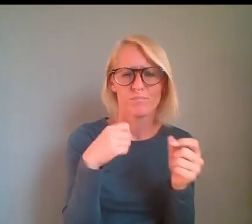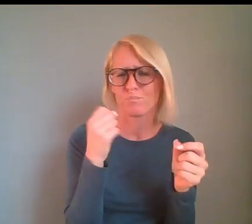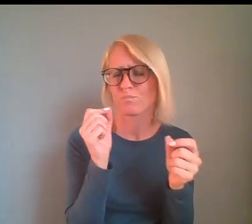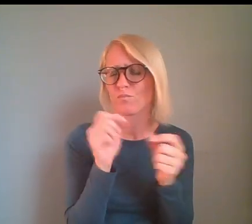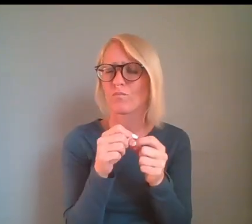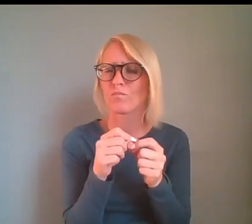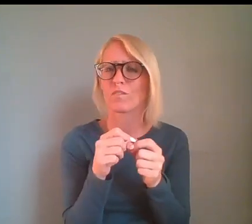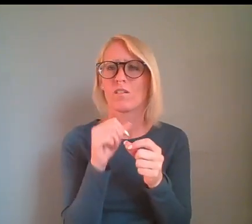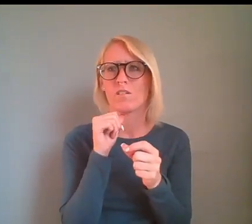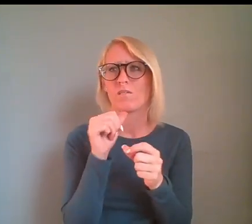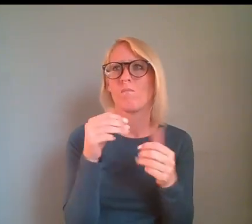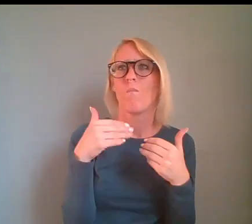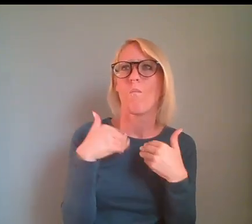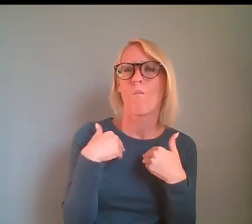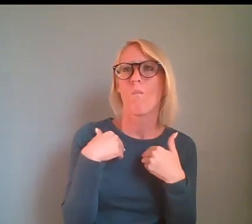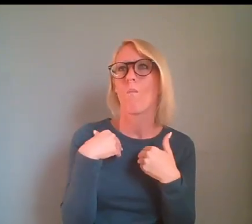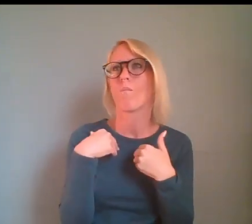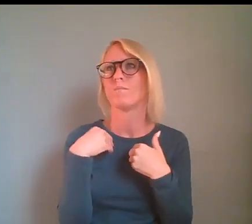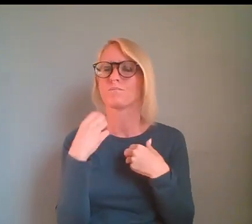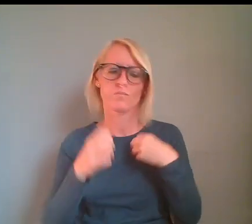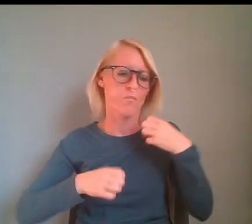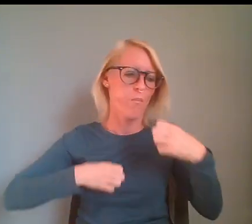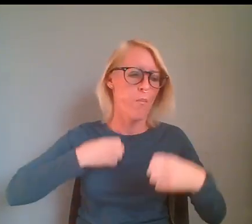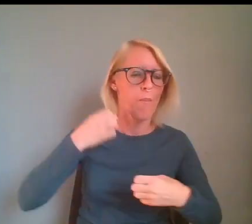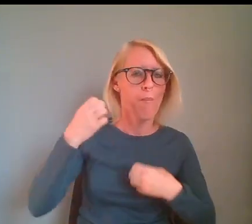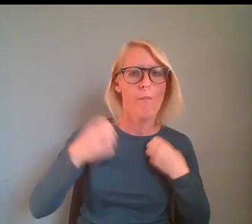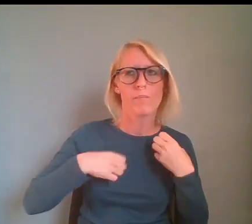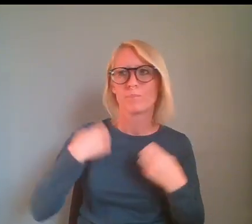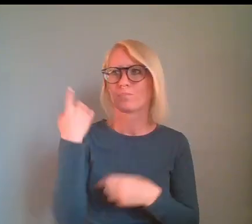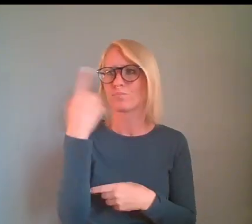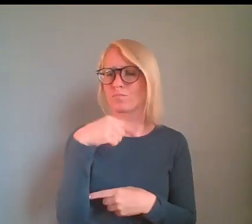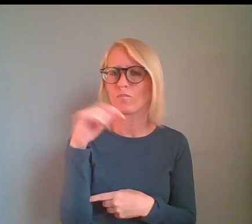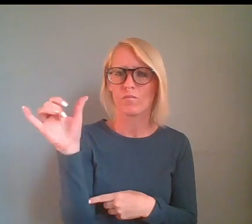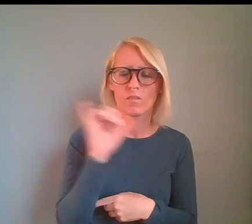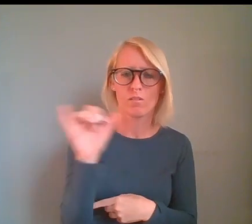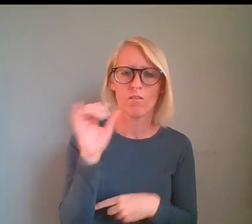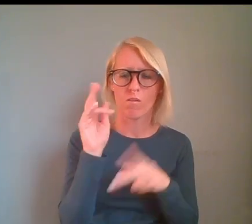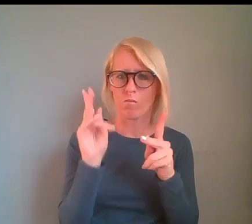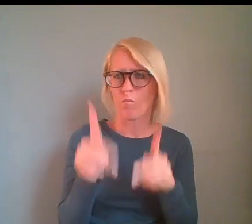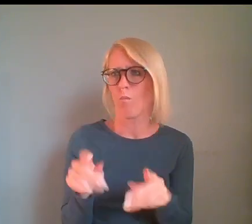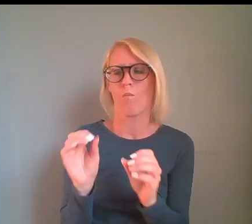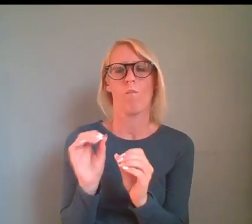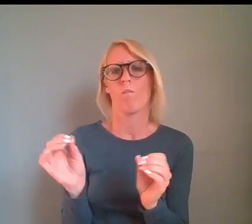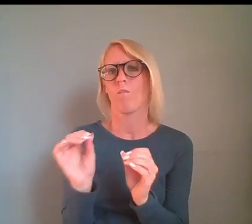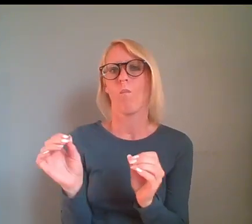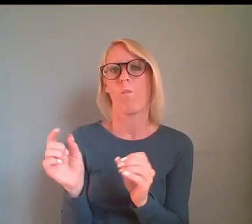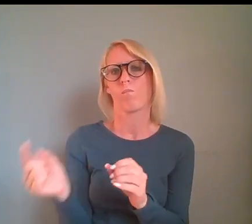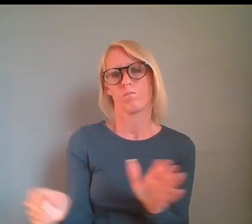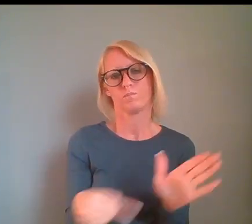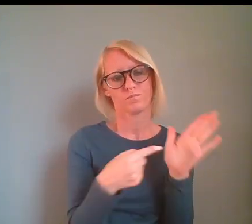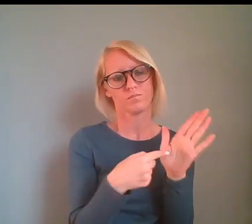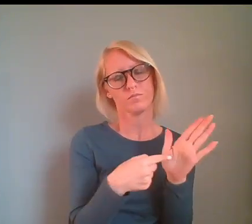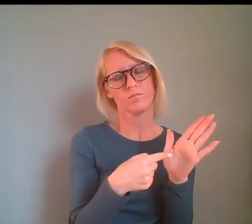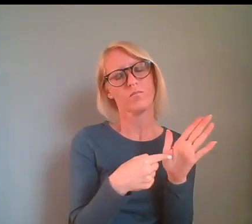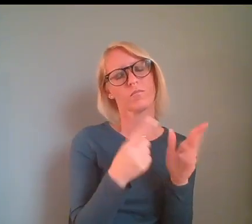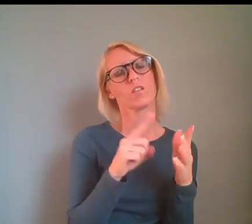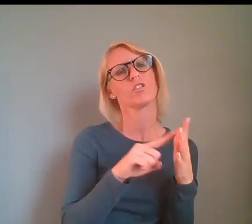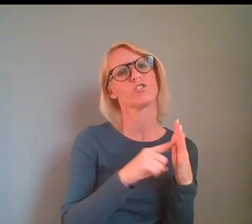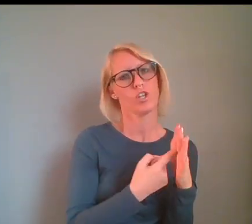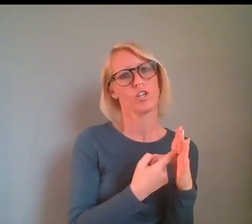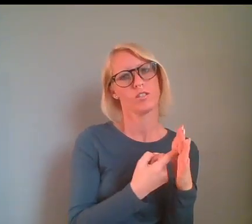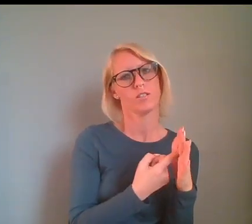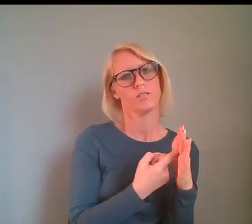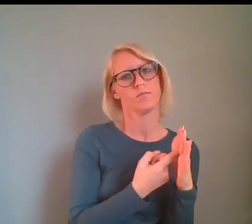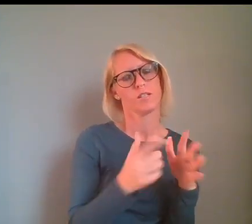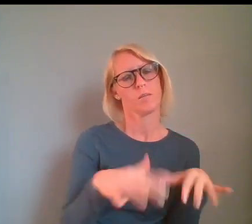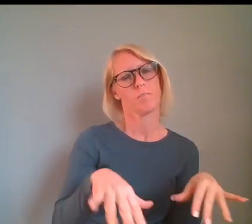have any emotion or it wouldn't really look like a person or anything. This is just something to get you started. And so when you do